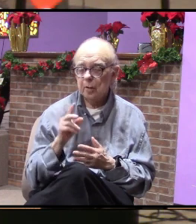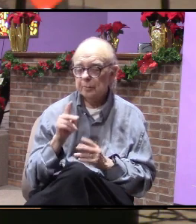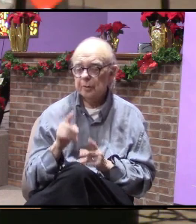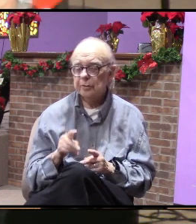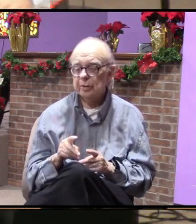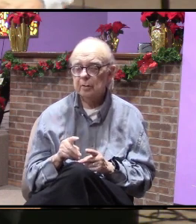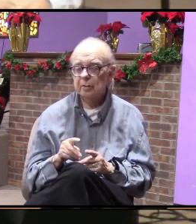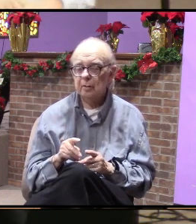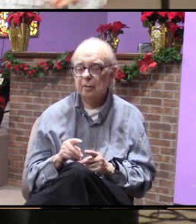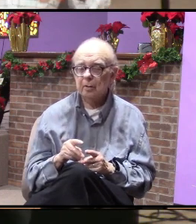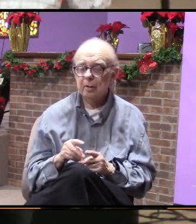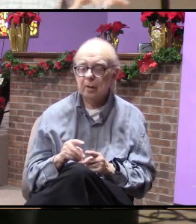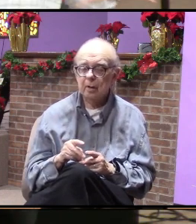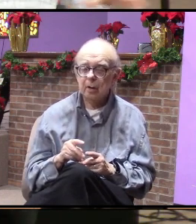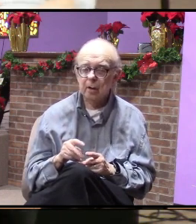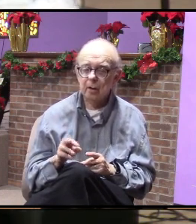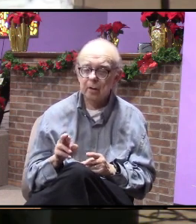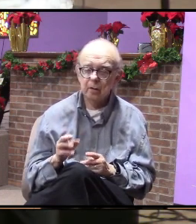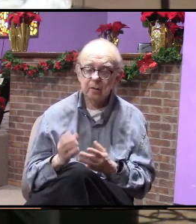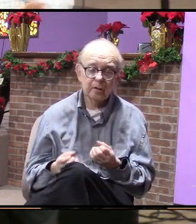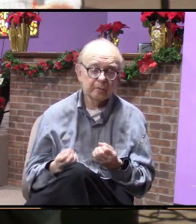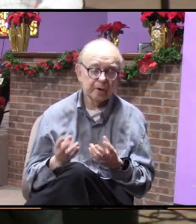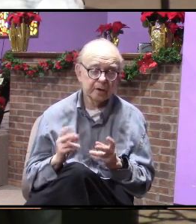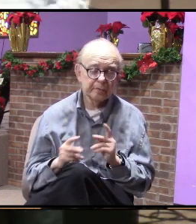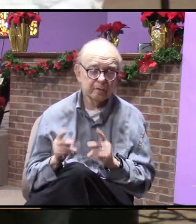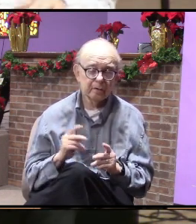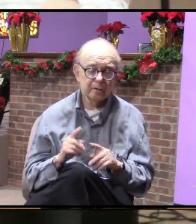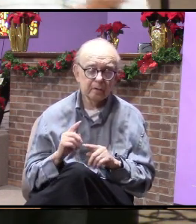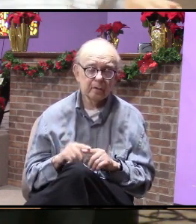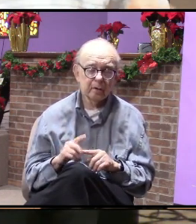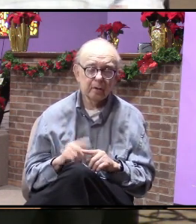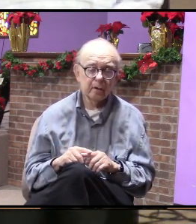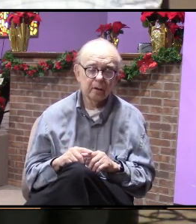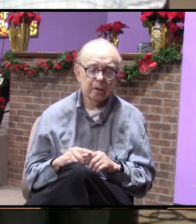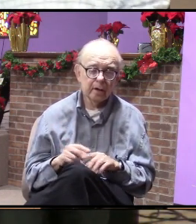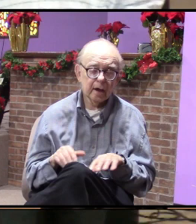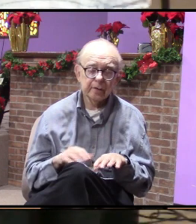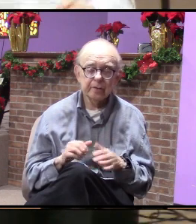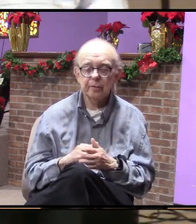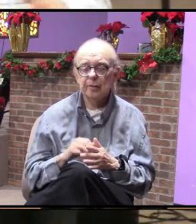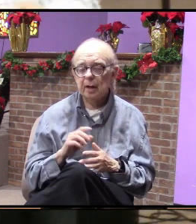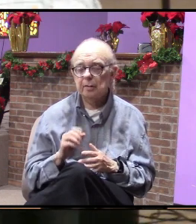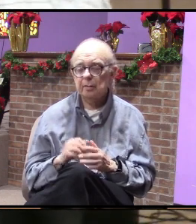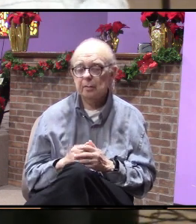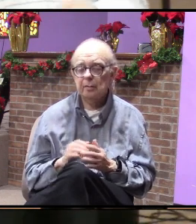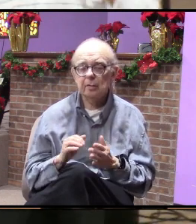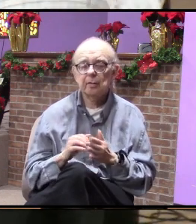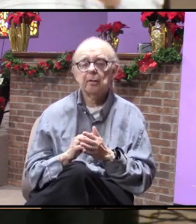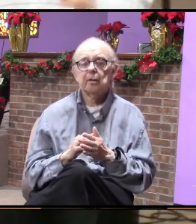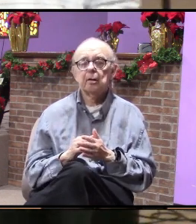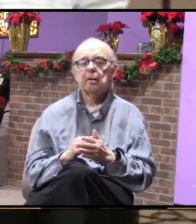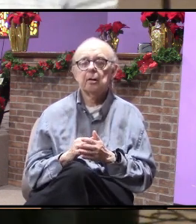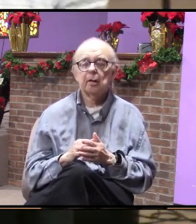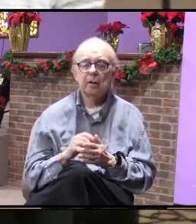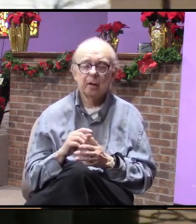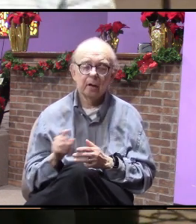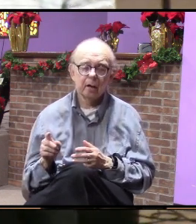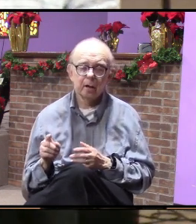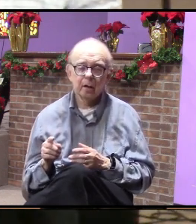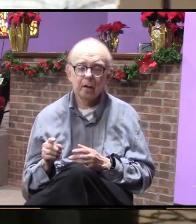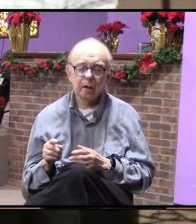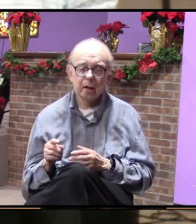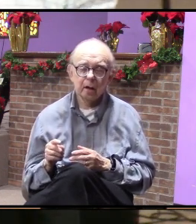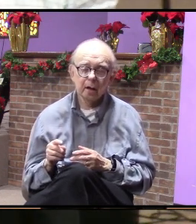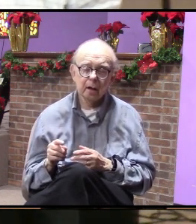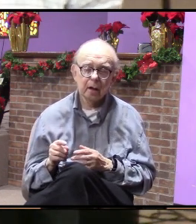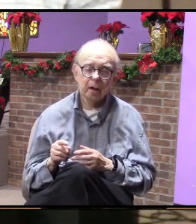person, or it could be multiple people, depending on how they do it, that they